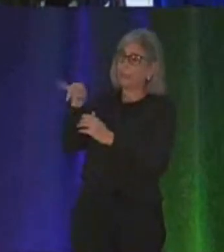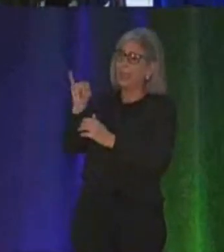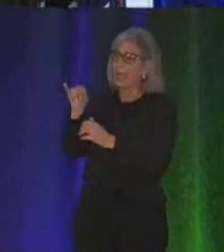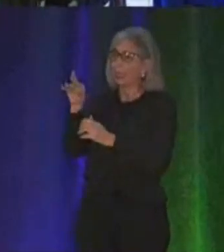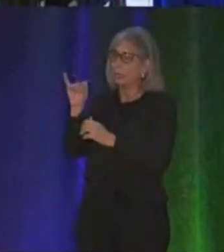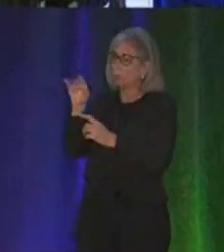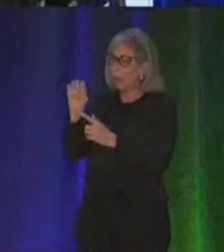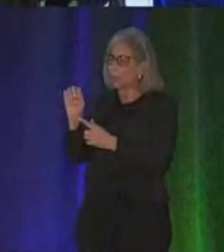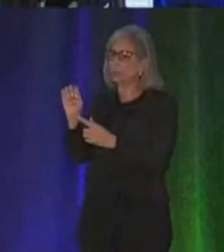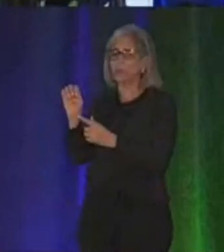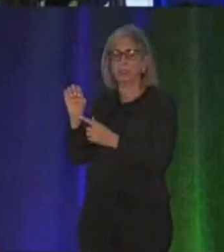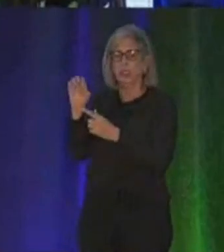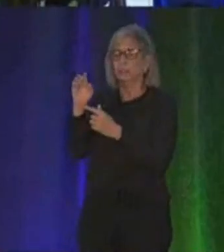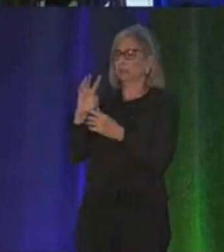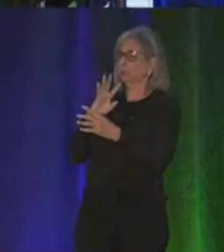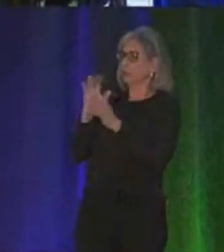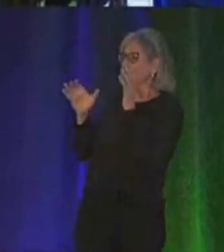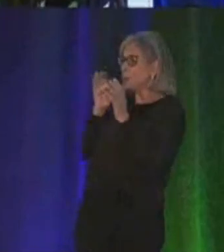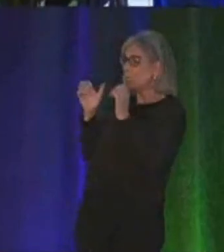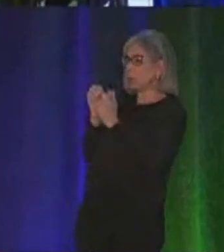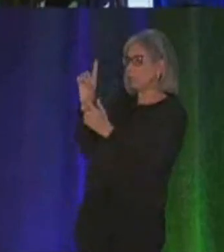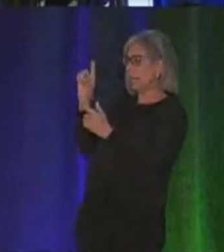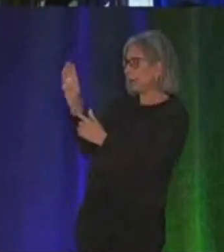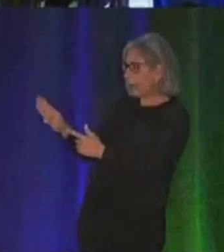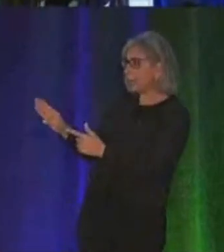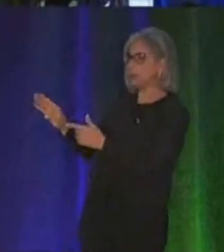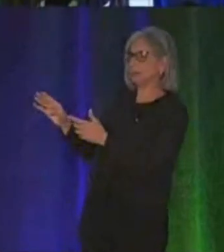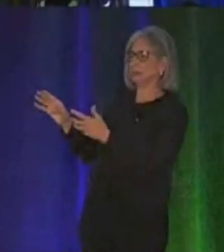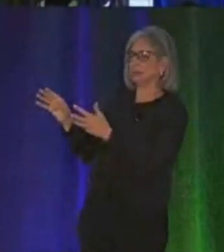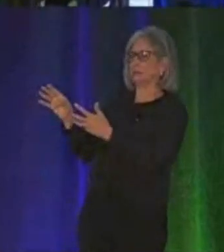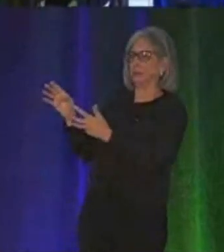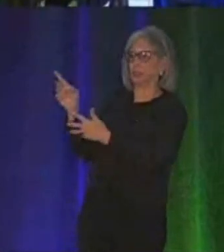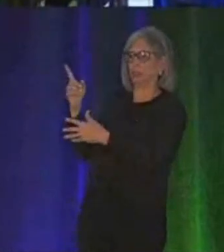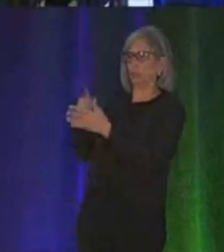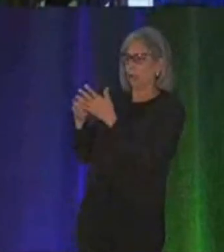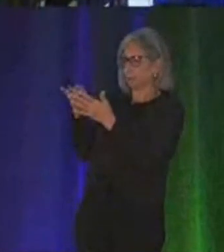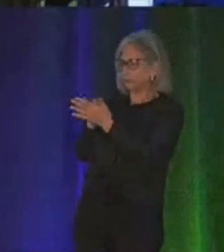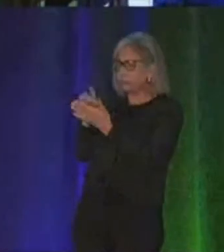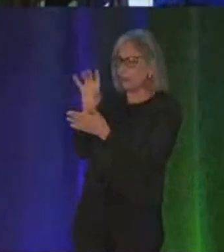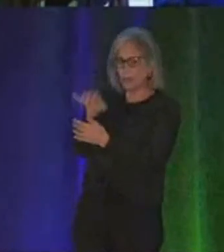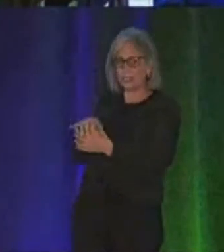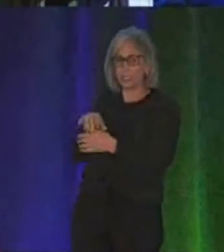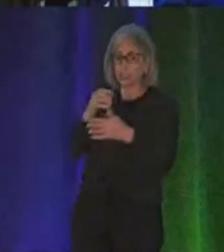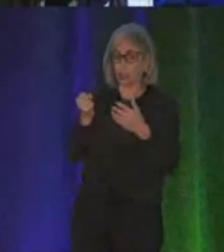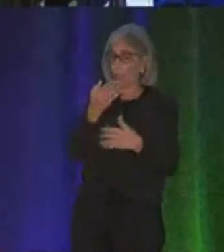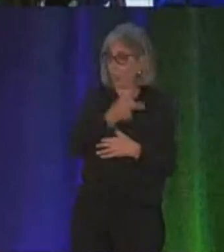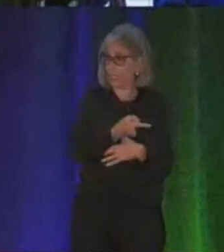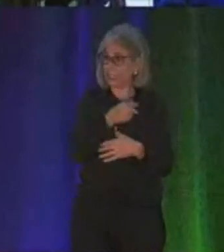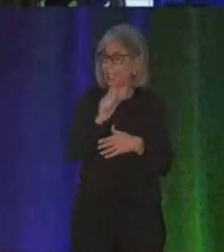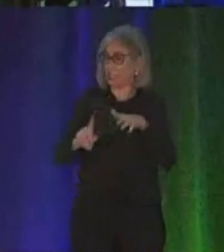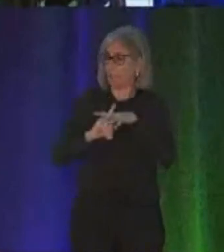probably going to need to talk to your database. It's probably going to need to do some additional work. You can't statically compute this. So this needs to be deployed somewhere completely